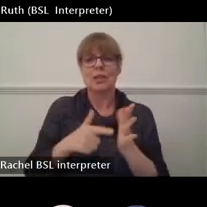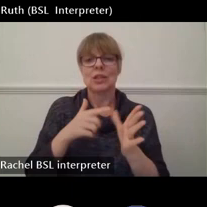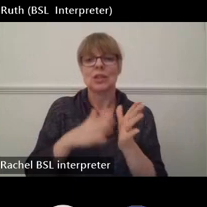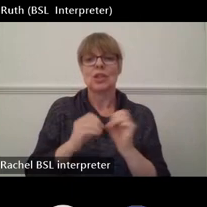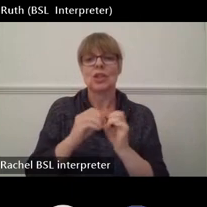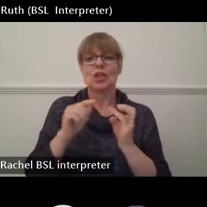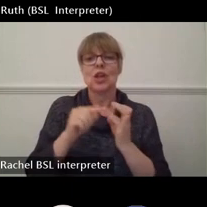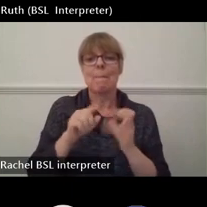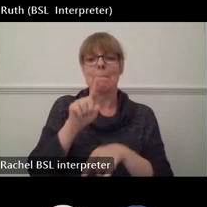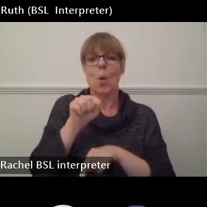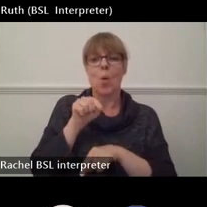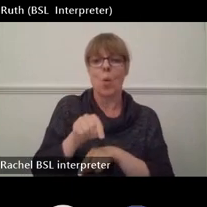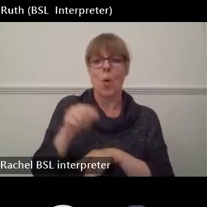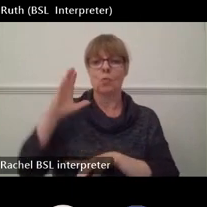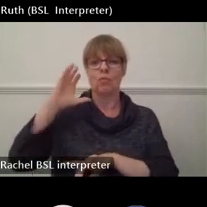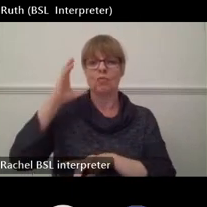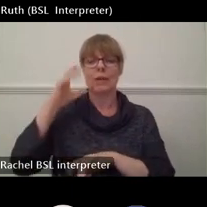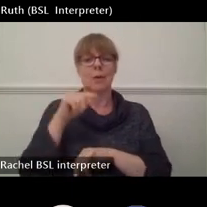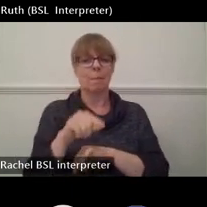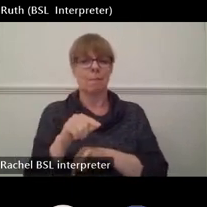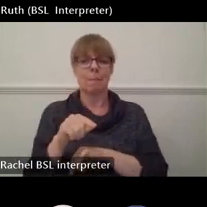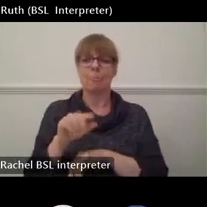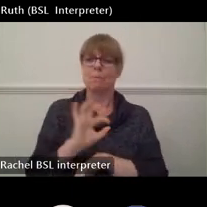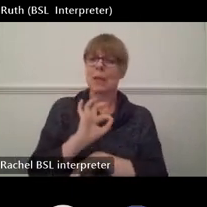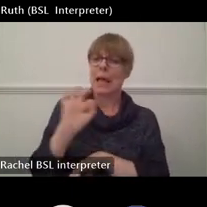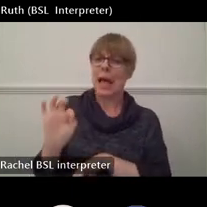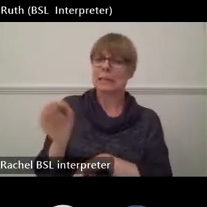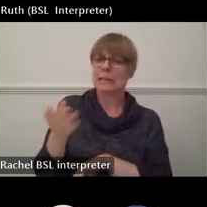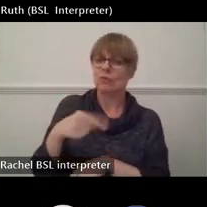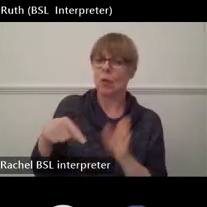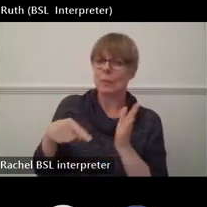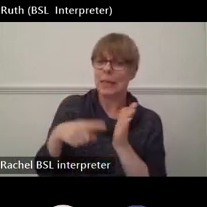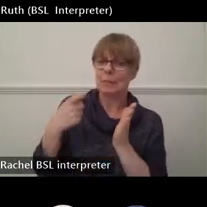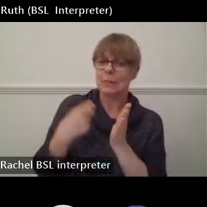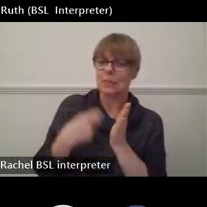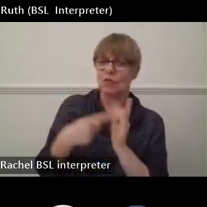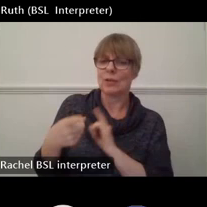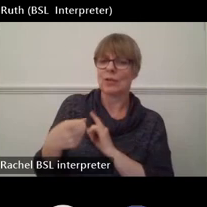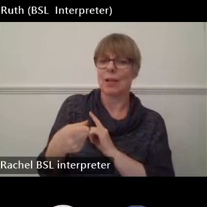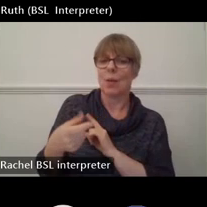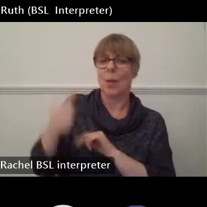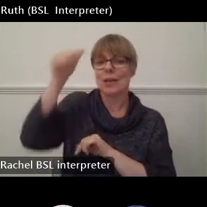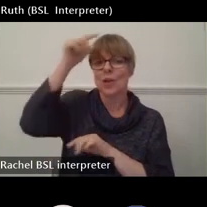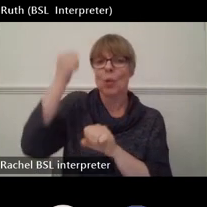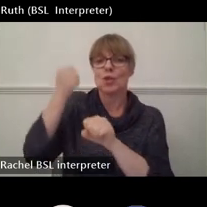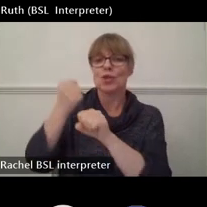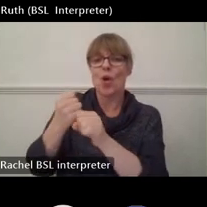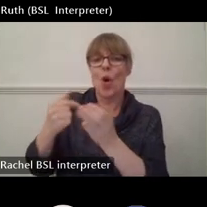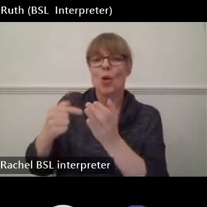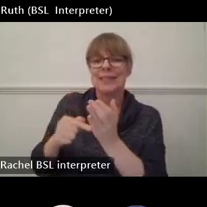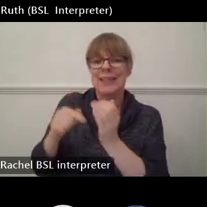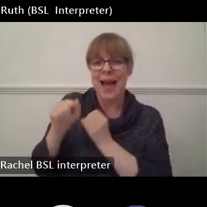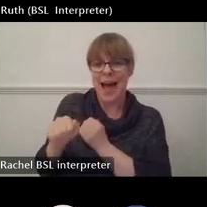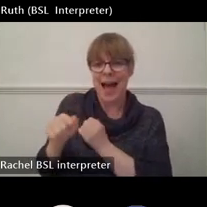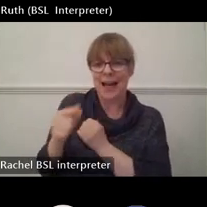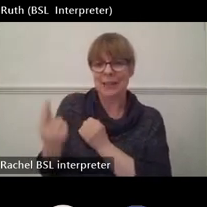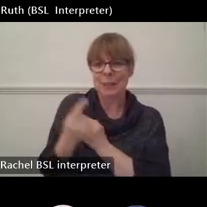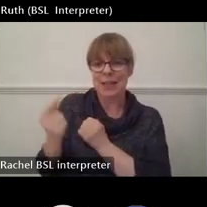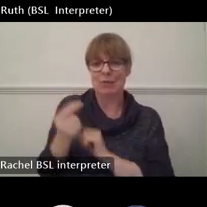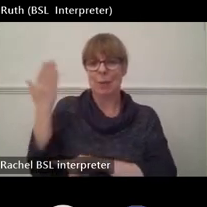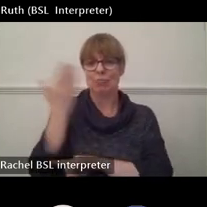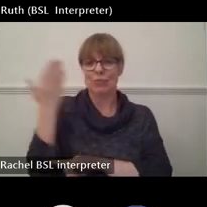Fantastic. And what has been your experience? Obviously, you've already heard from George. Uh-huh. It's an amazing organisation to volunteer for. But has